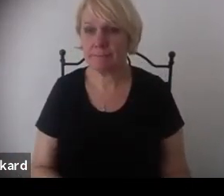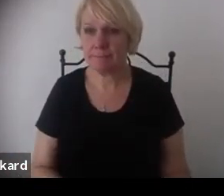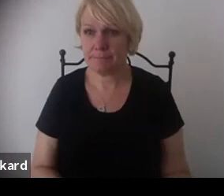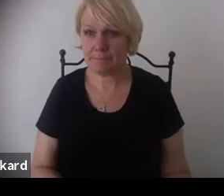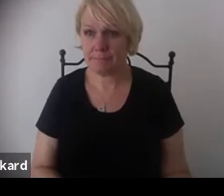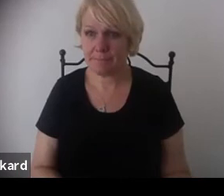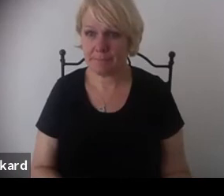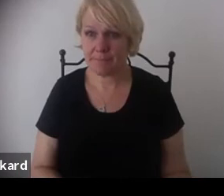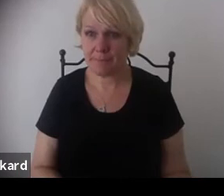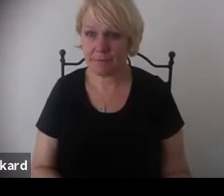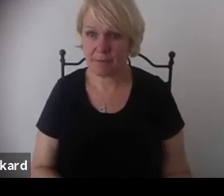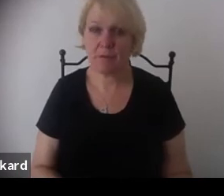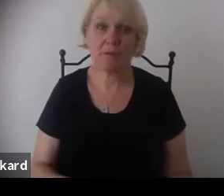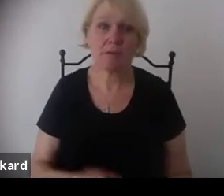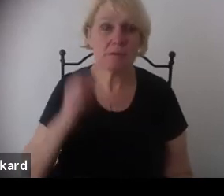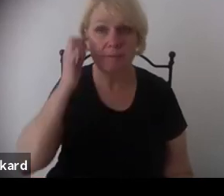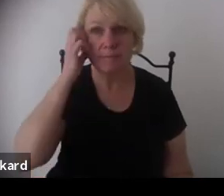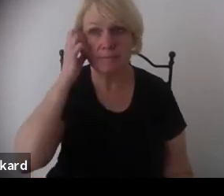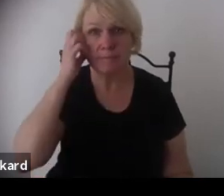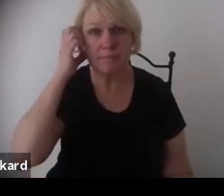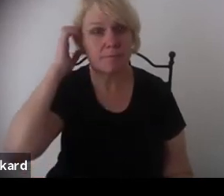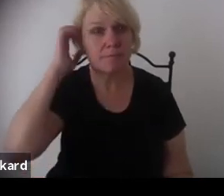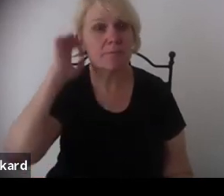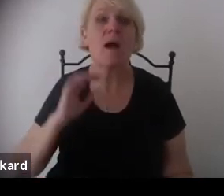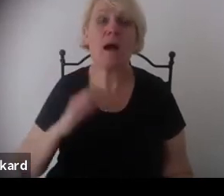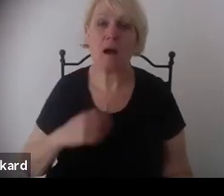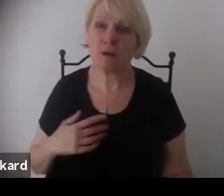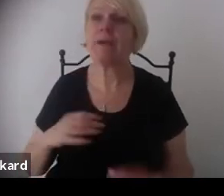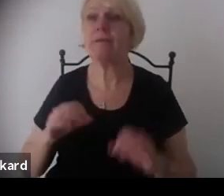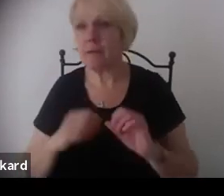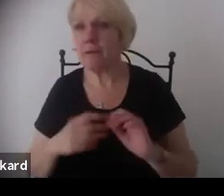Jackie, I think. Yes, I'm sorry, I'm now on mute,